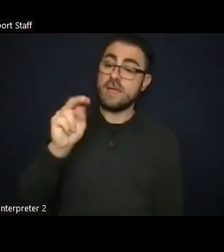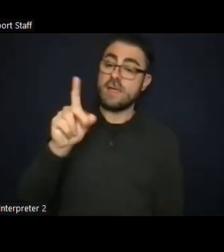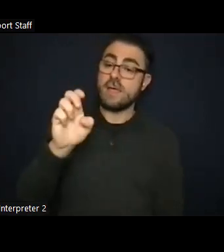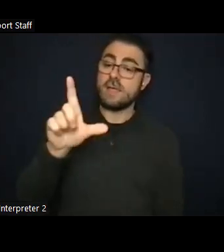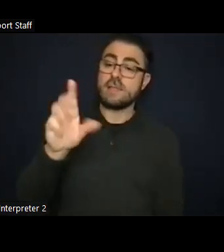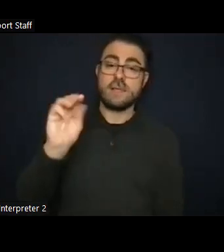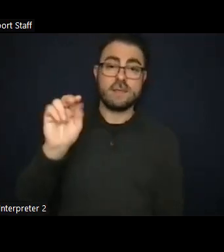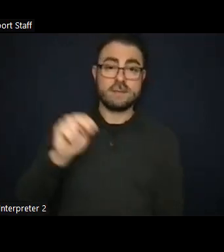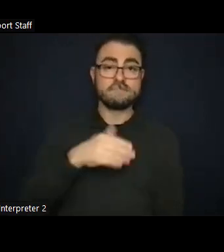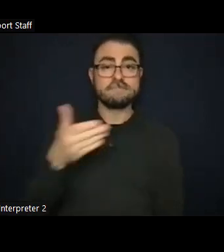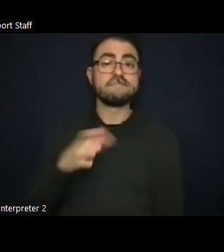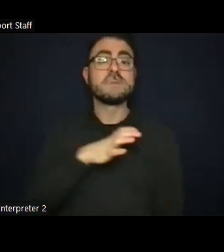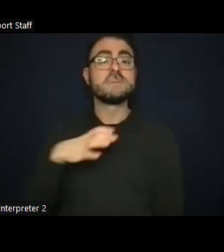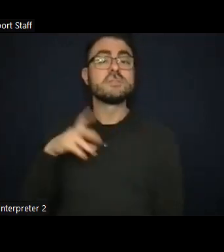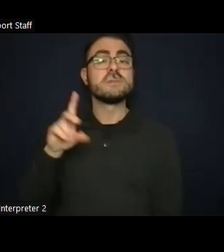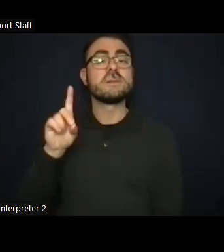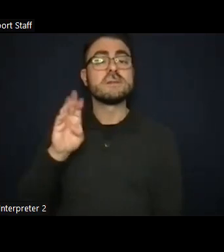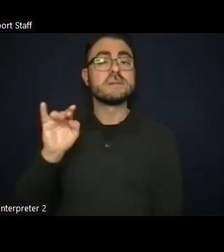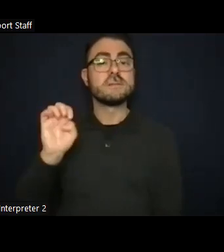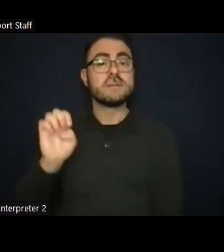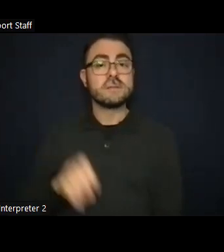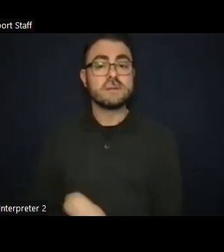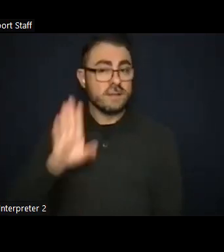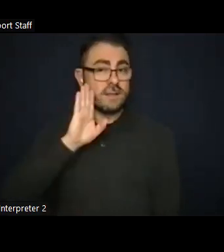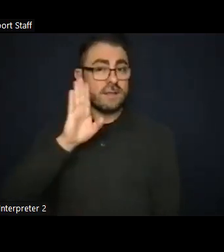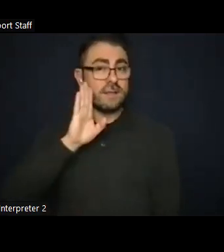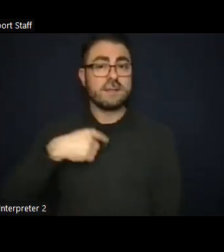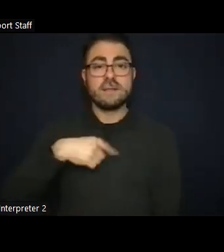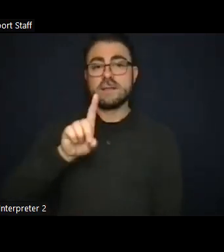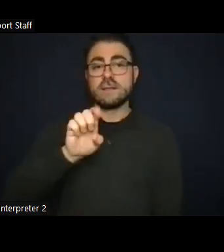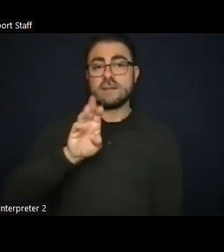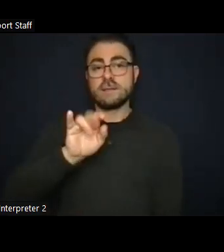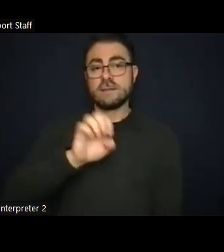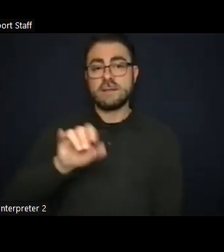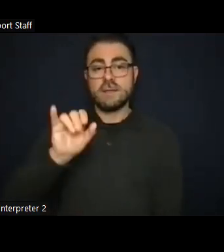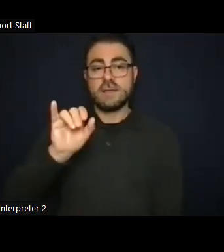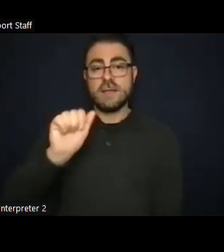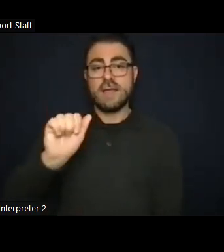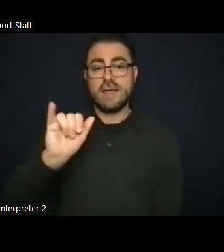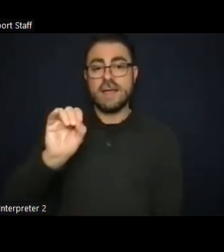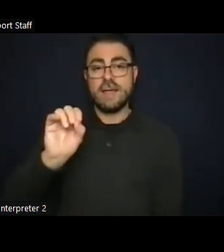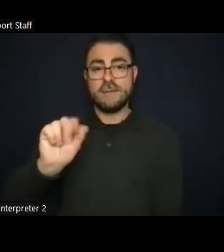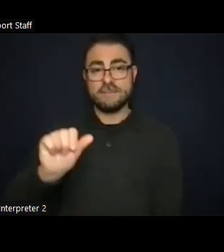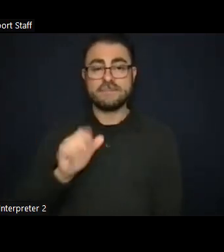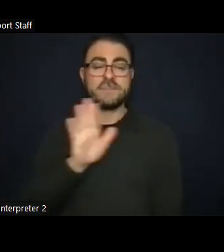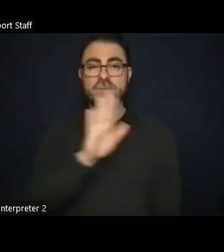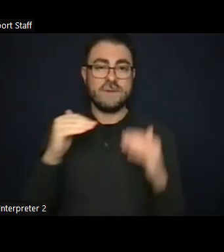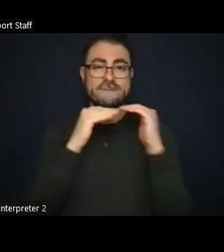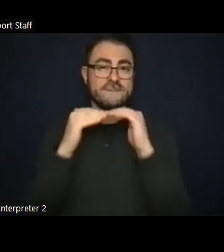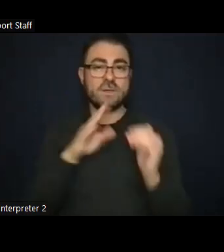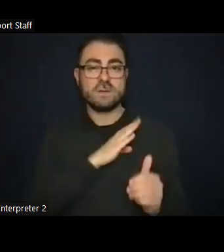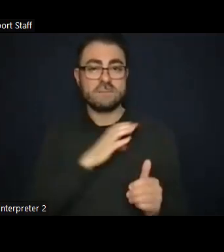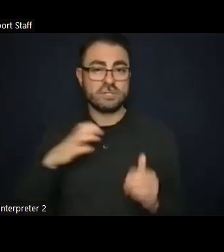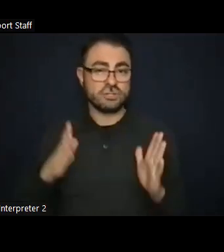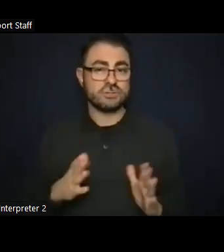Commissioner Debbie? Hi, Debbie Ione. I'm one of your fellow commissioners. So first I wanted to make